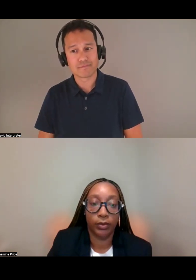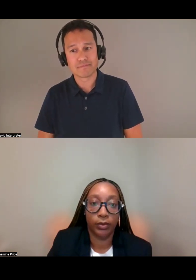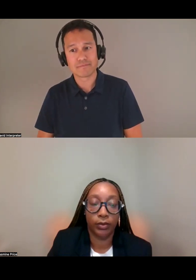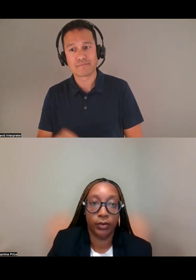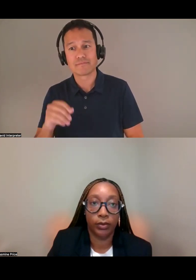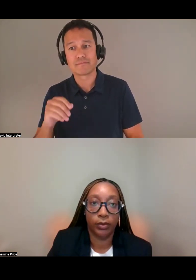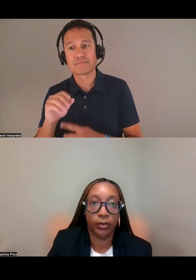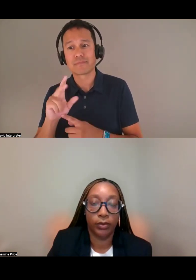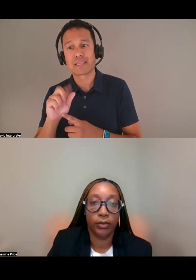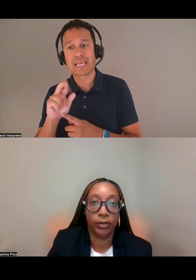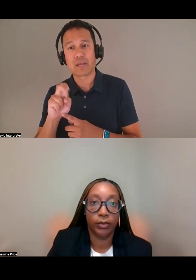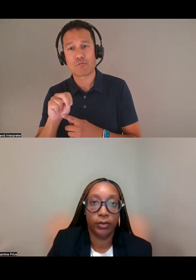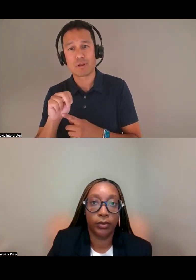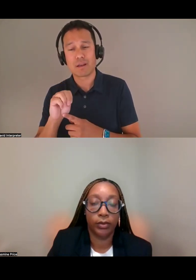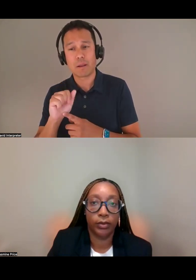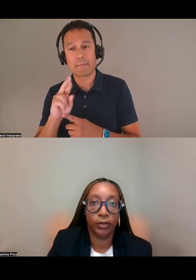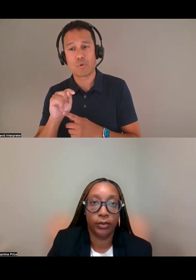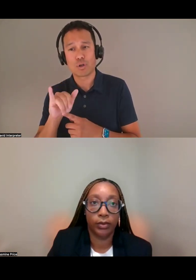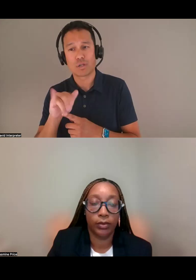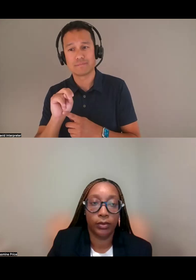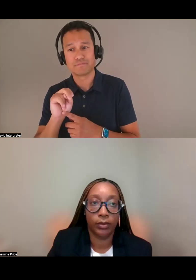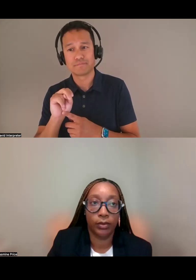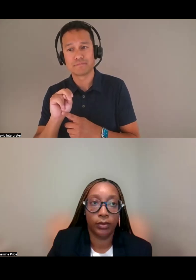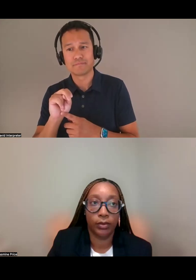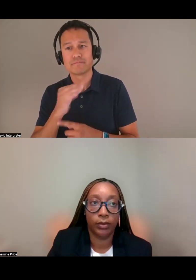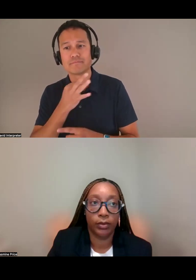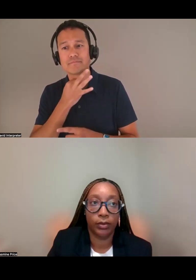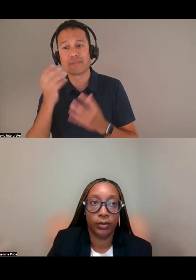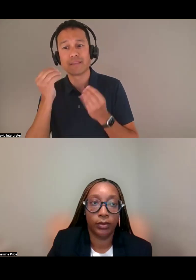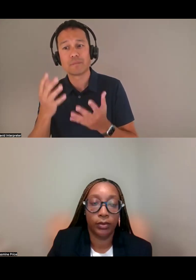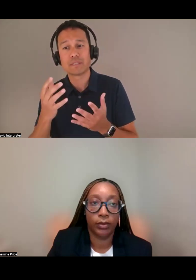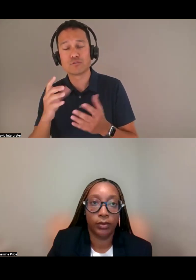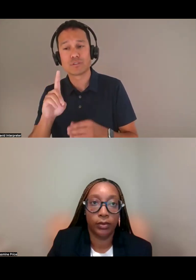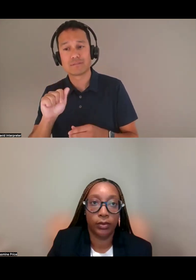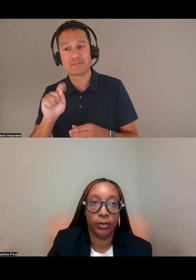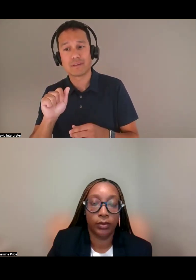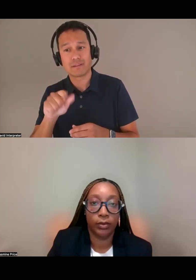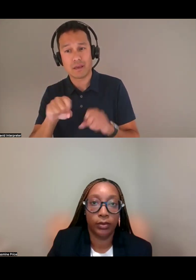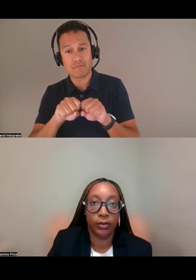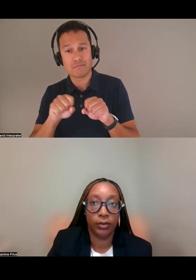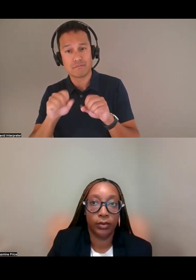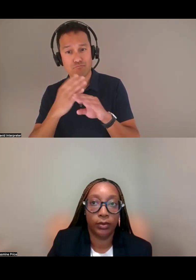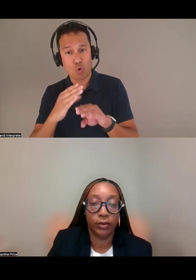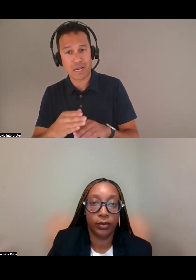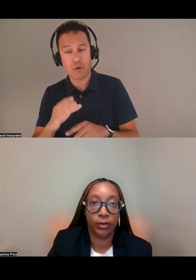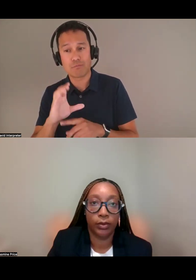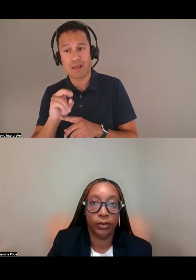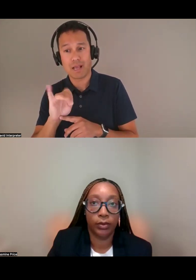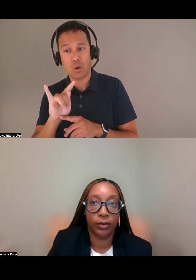County, and she would like to know if the information on Maryland EHDI is broken down by county.